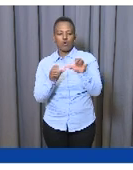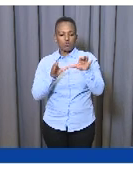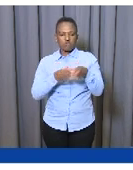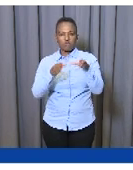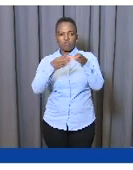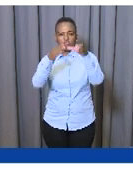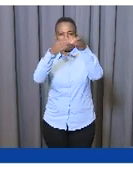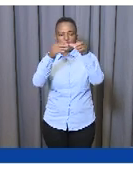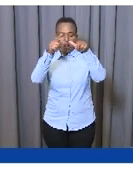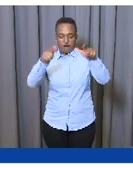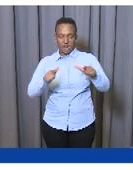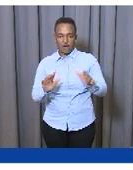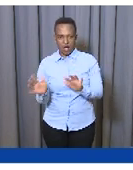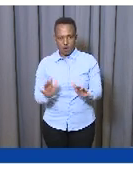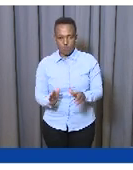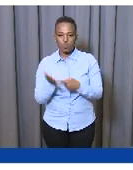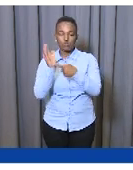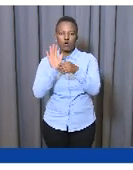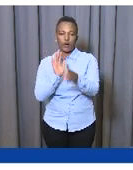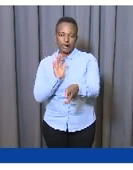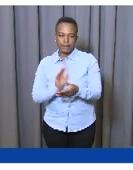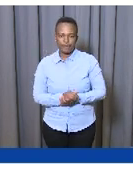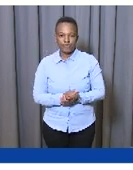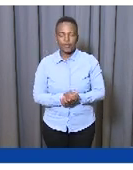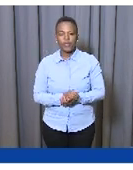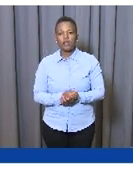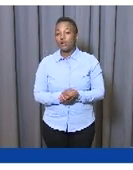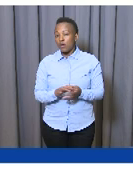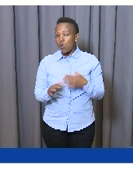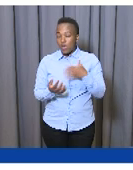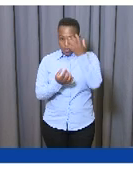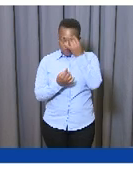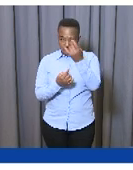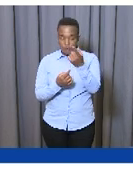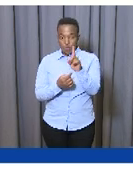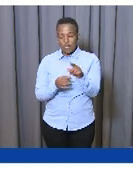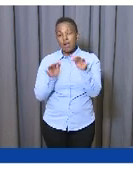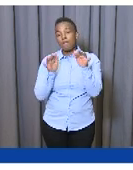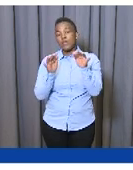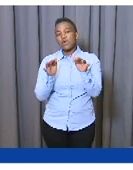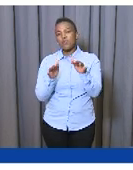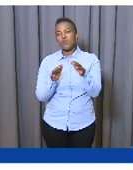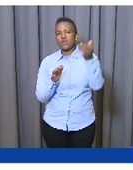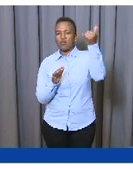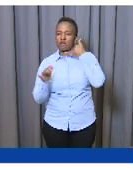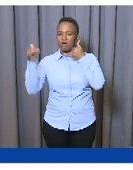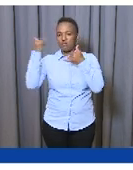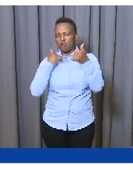the different areas. I think we're also saying to you, the people who are calling for help with